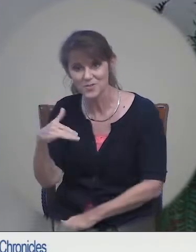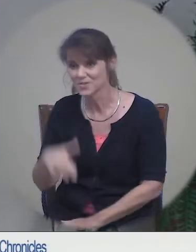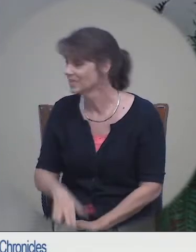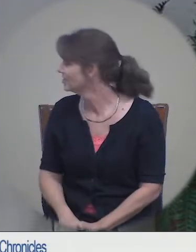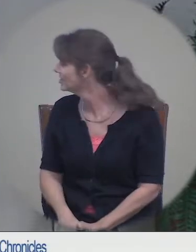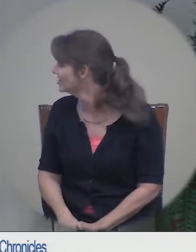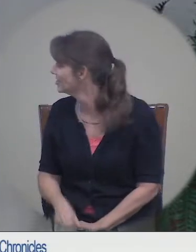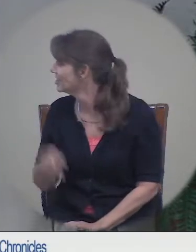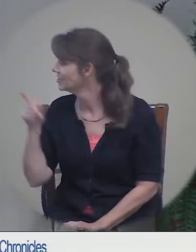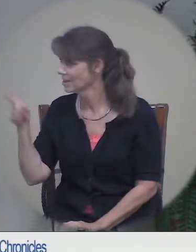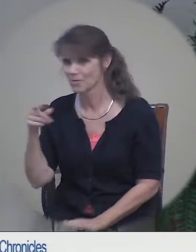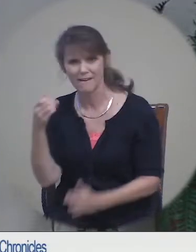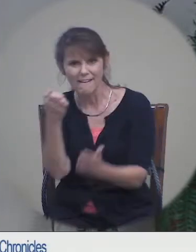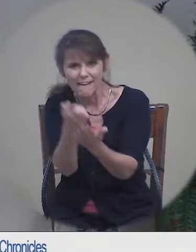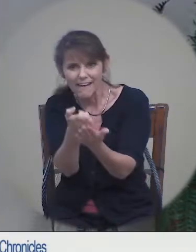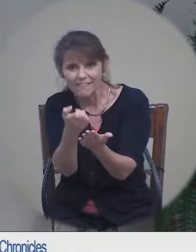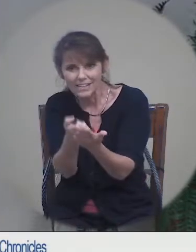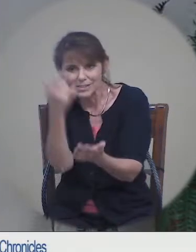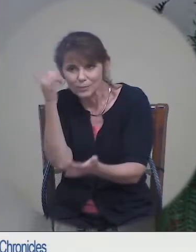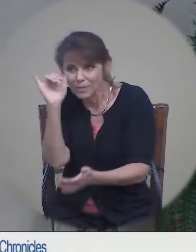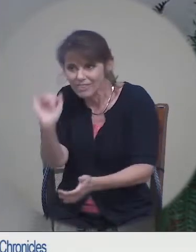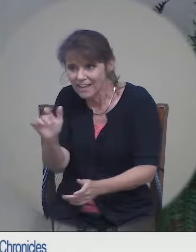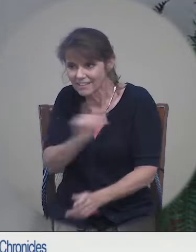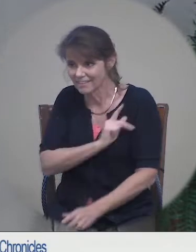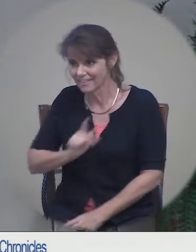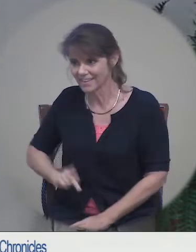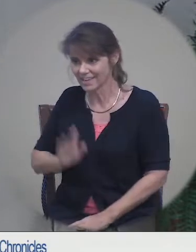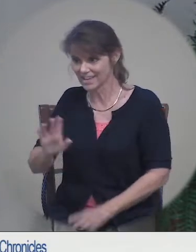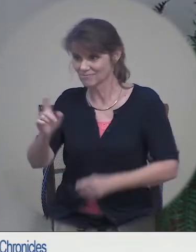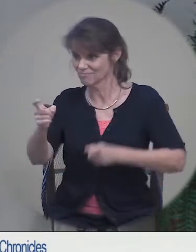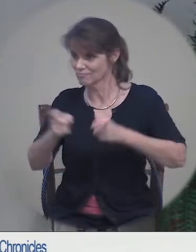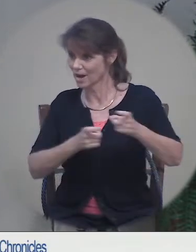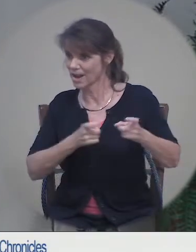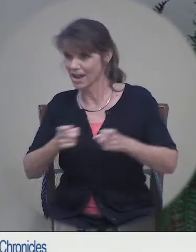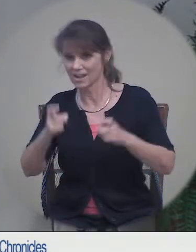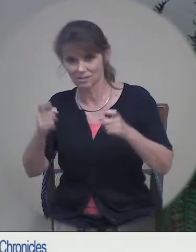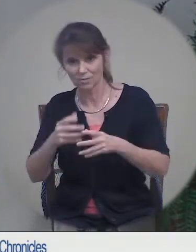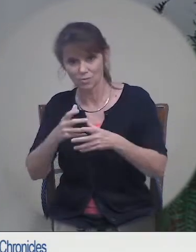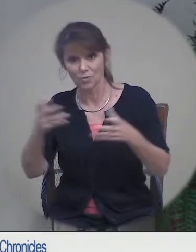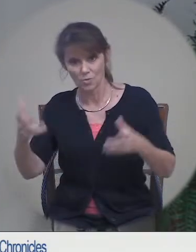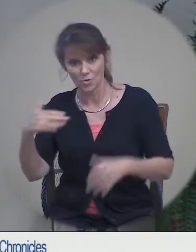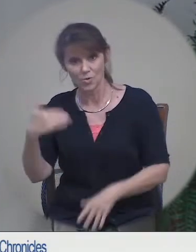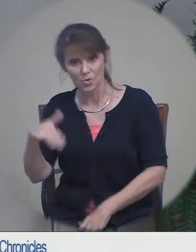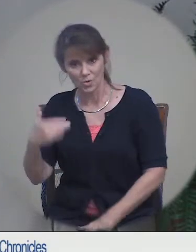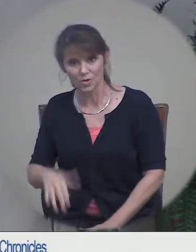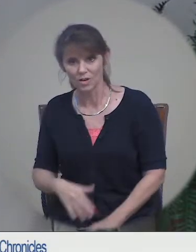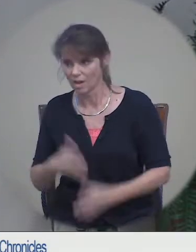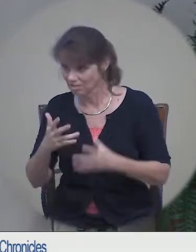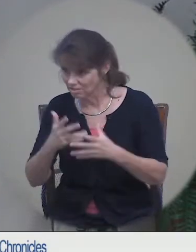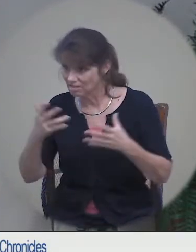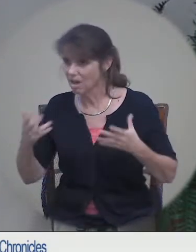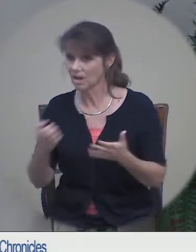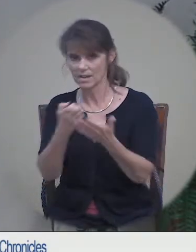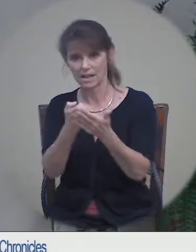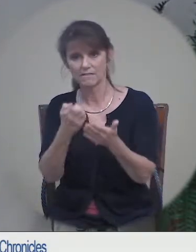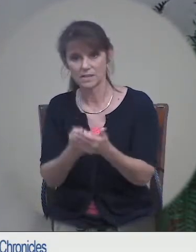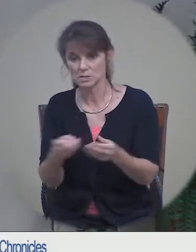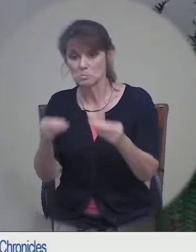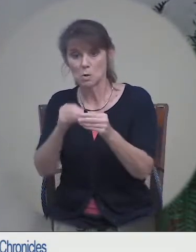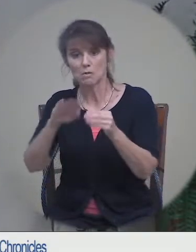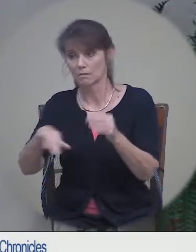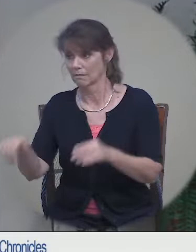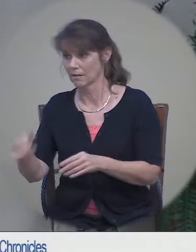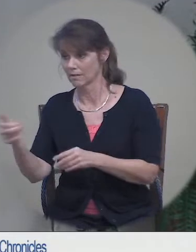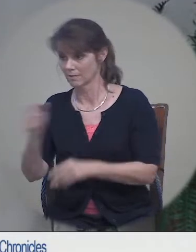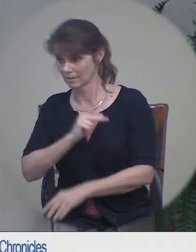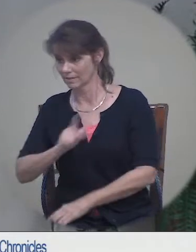archaeological evidence for this king and his reign, and the people that he interacts with is probably greater than many of the other kings that we've looked